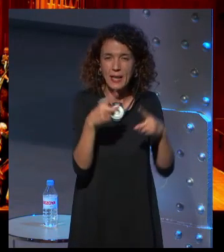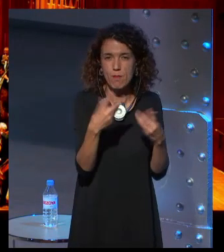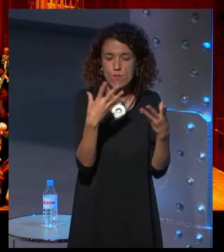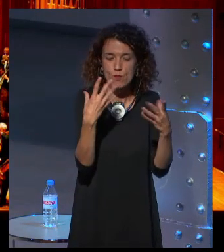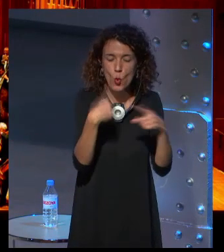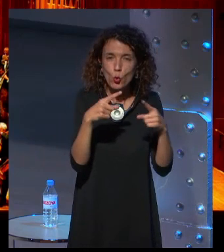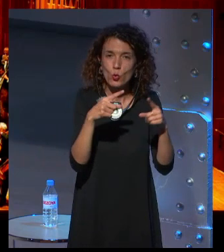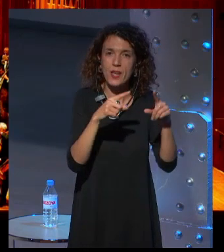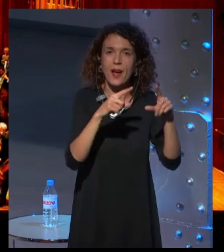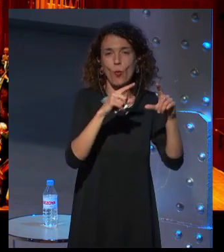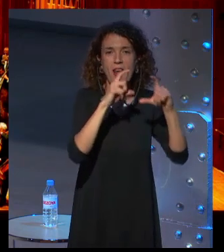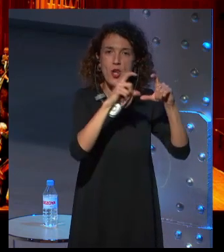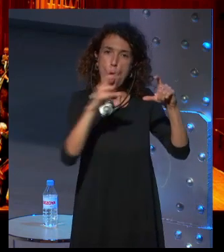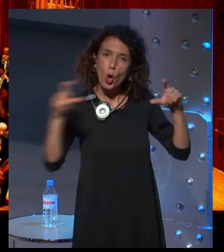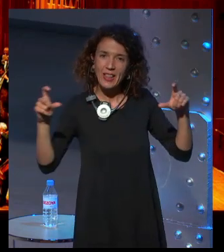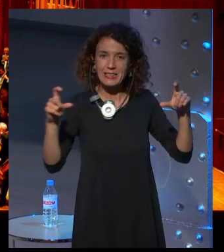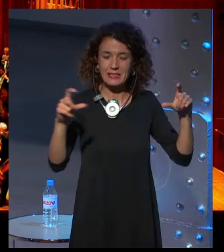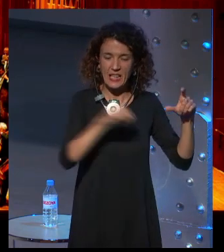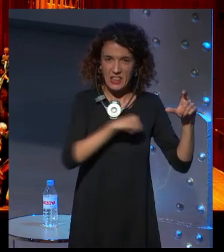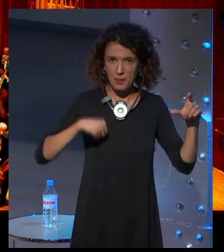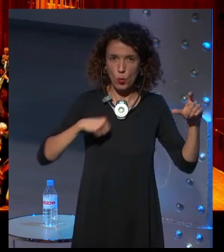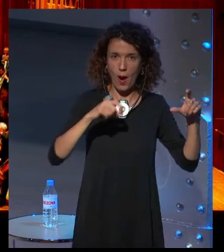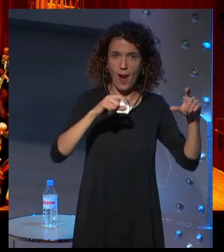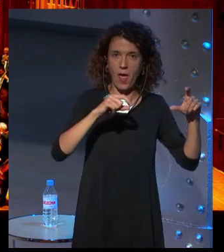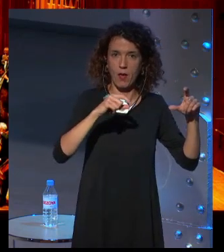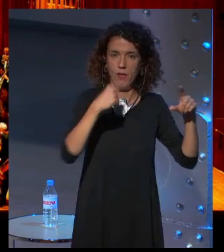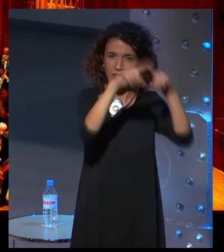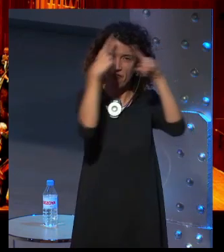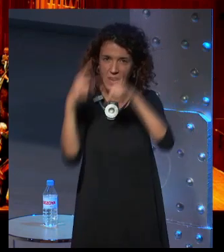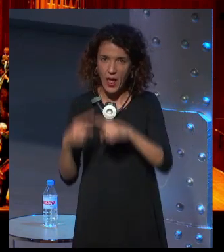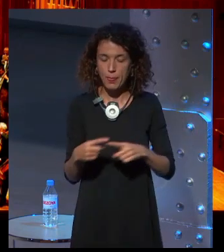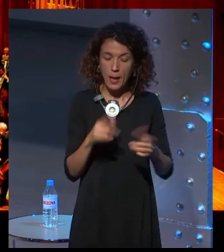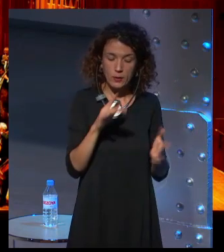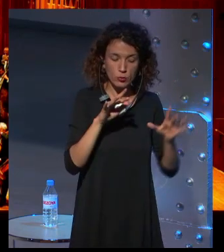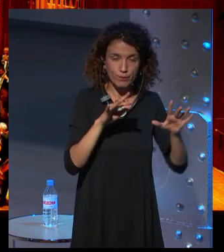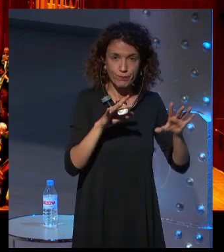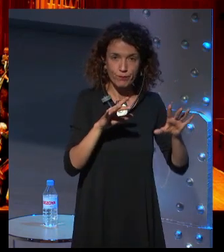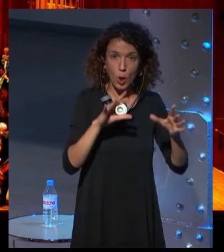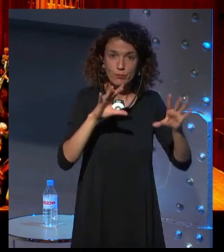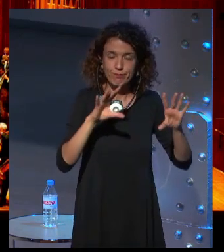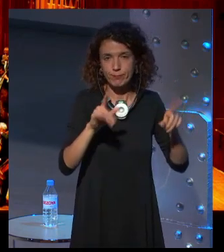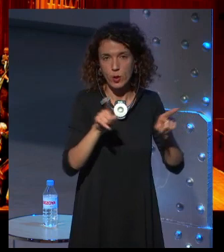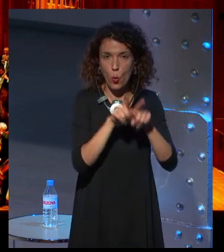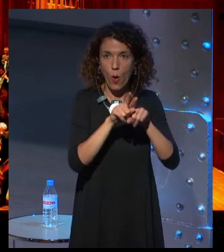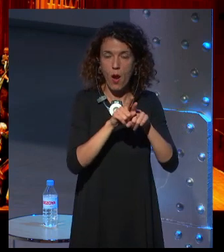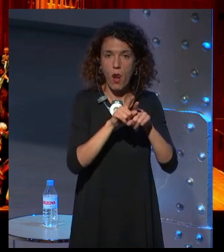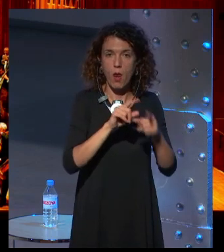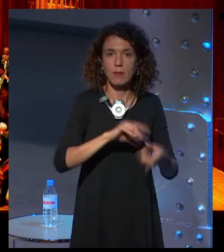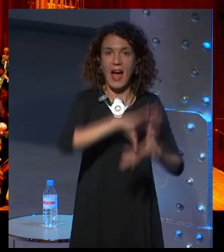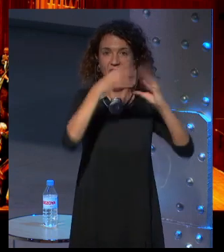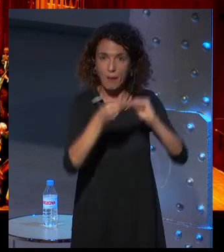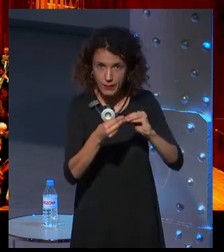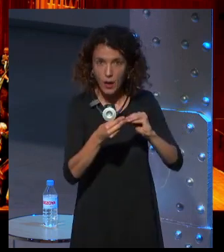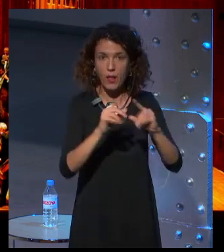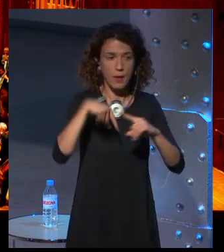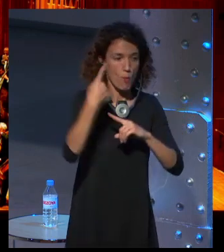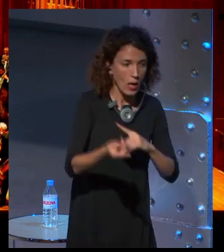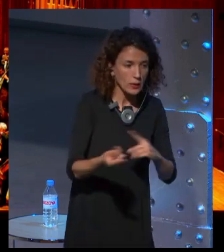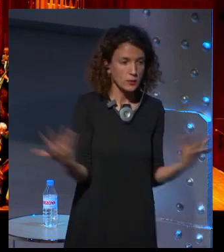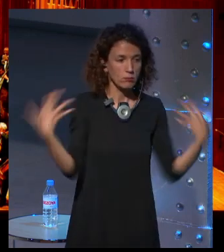notes that all get played and then layered together. That's what artificial intelligence is doing. It